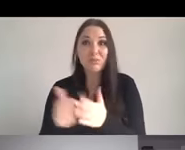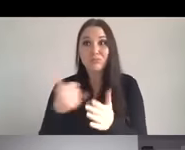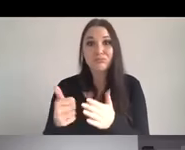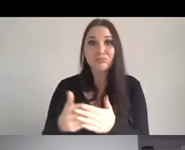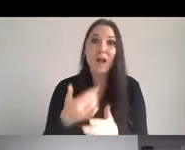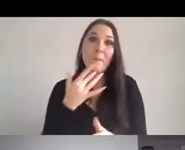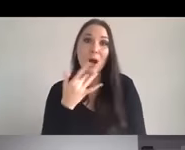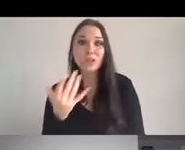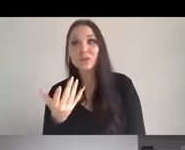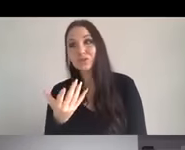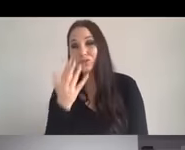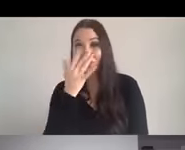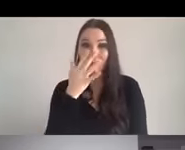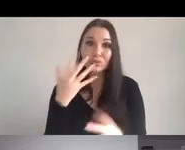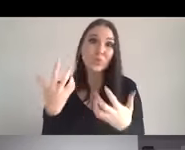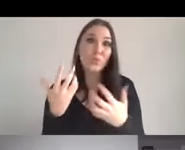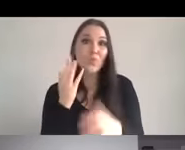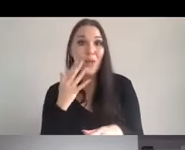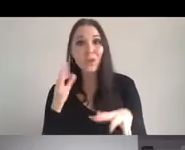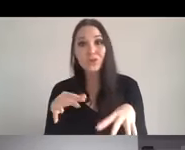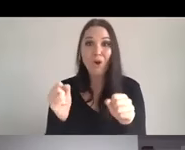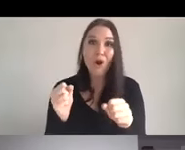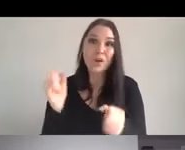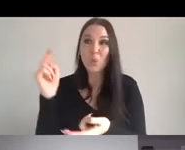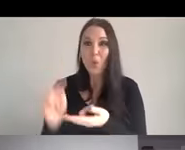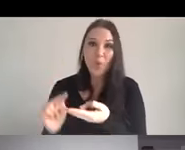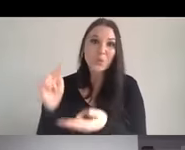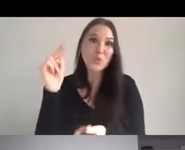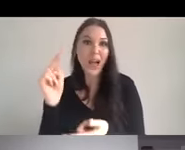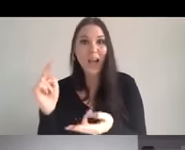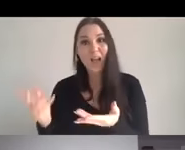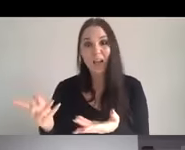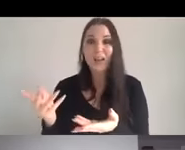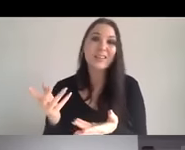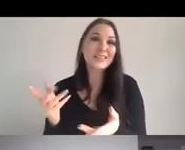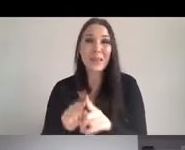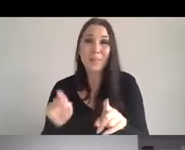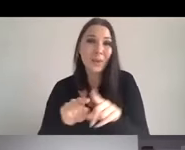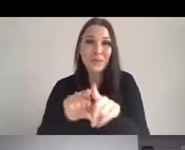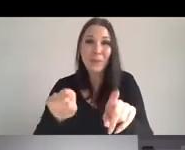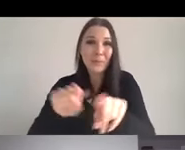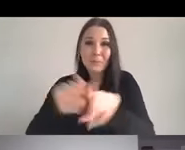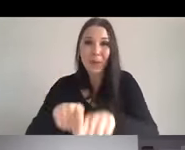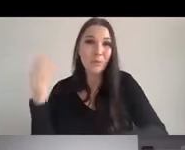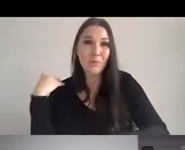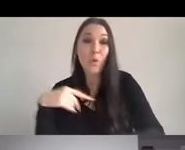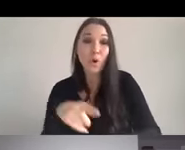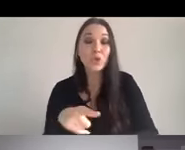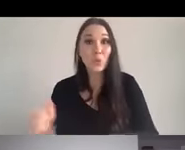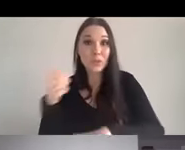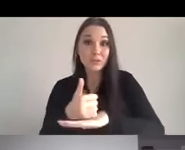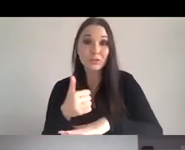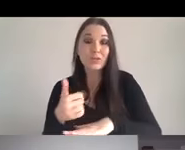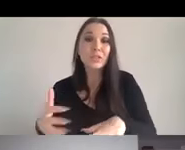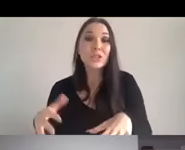it start really with revenue, and this is too low, and oh no, this is exactly the same was what Adam said. So we started, that's why a